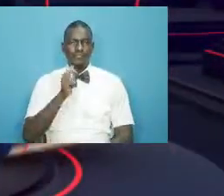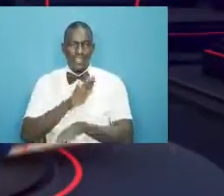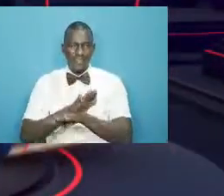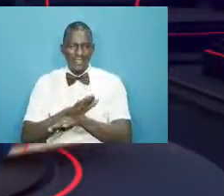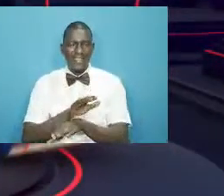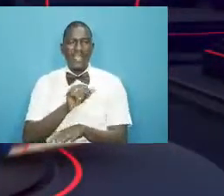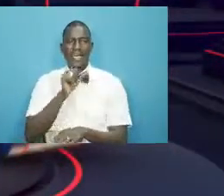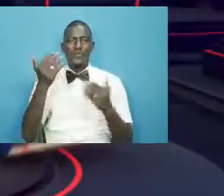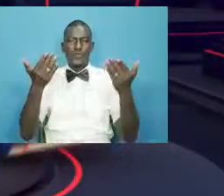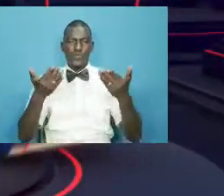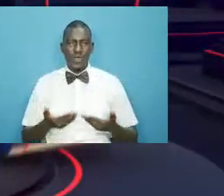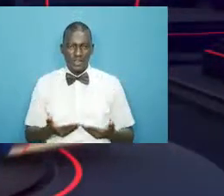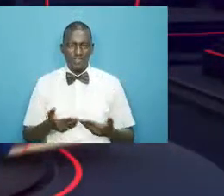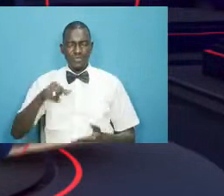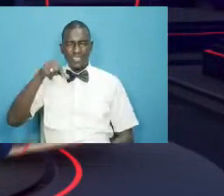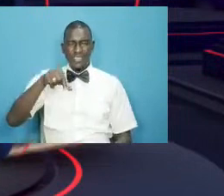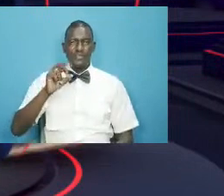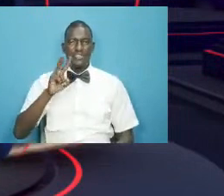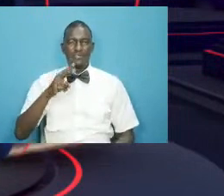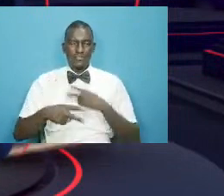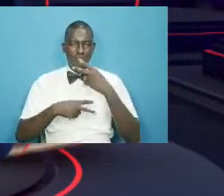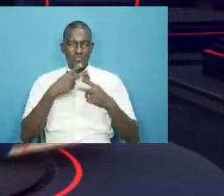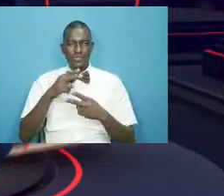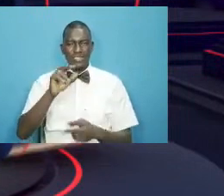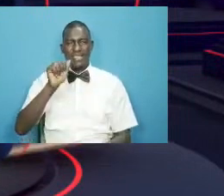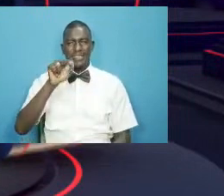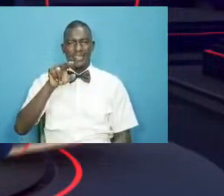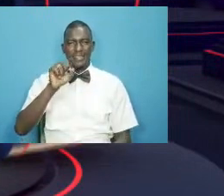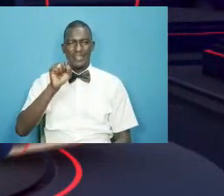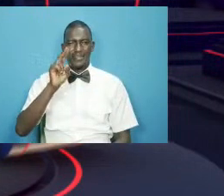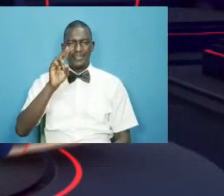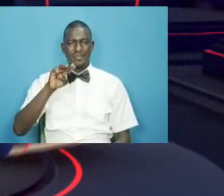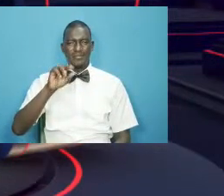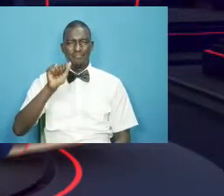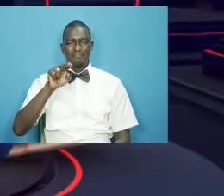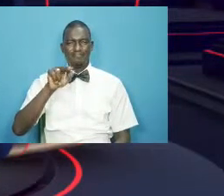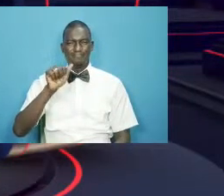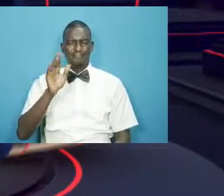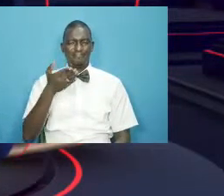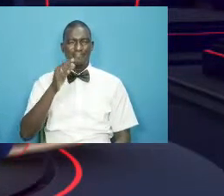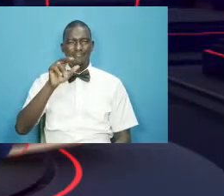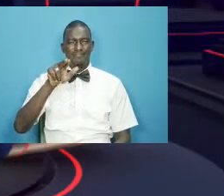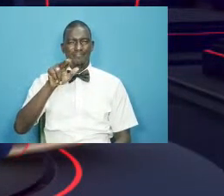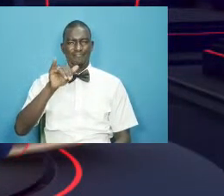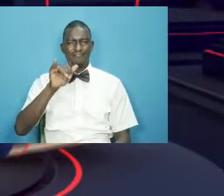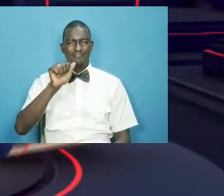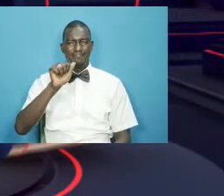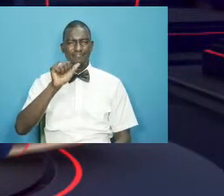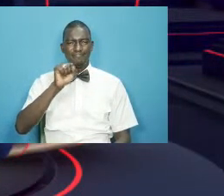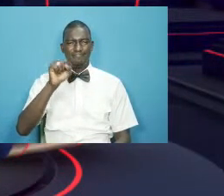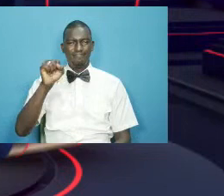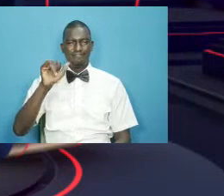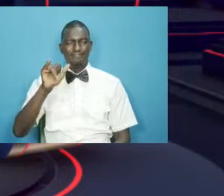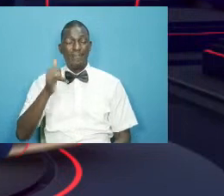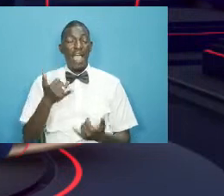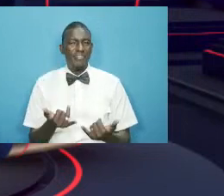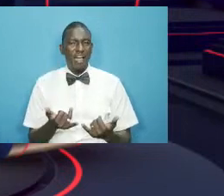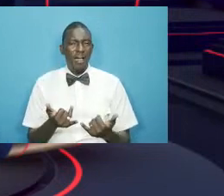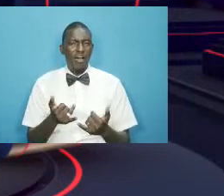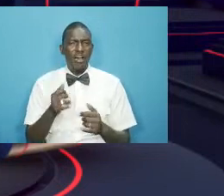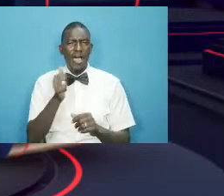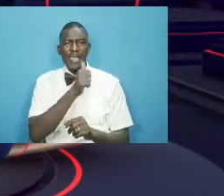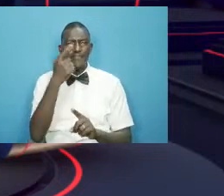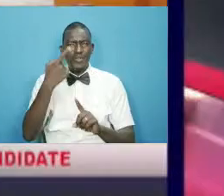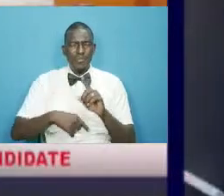Hello, good evening and welcome to QTV News. I'm Ansmane Sonyasi, and on our headlines this evening, at its